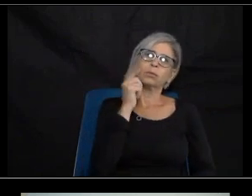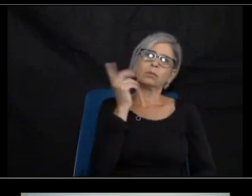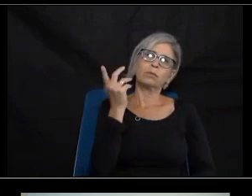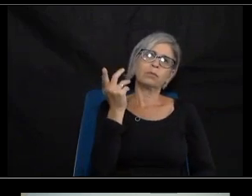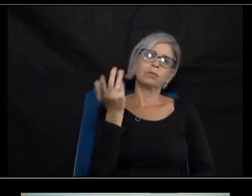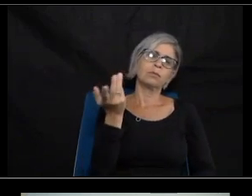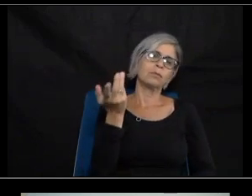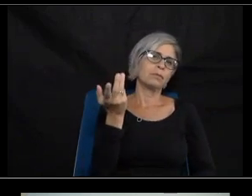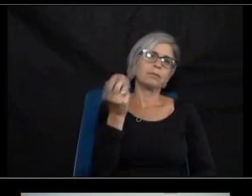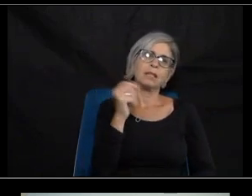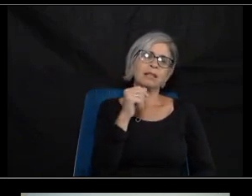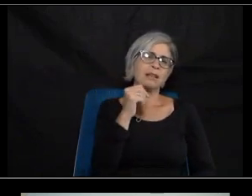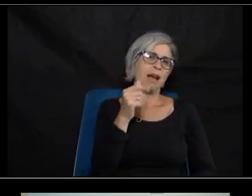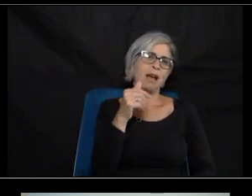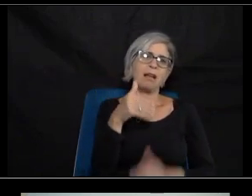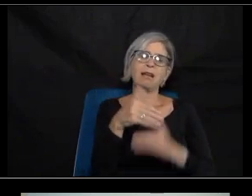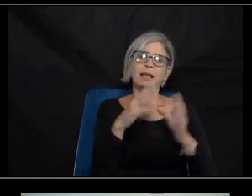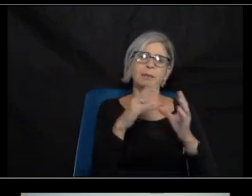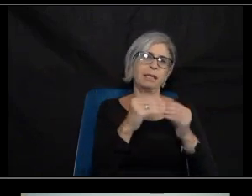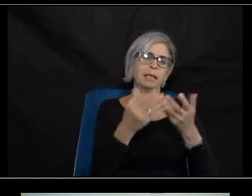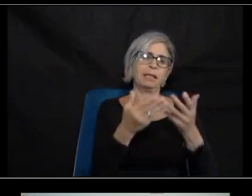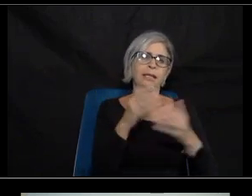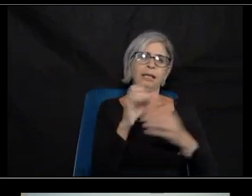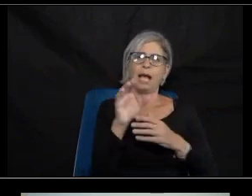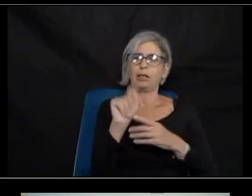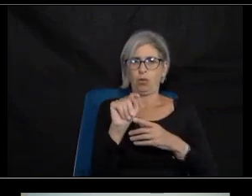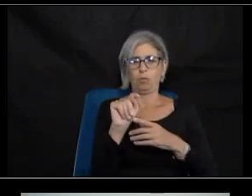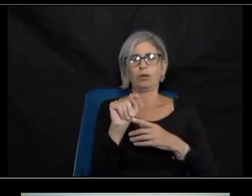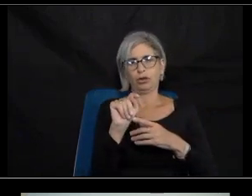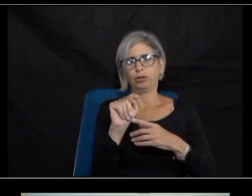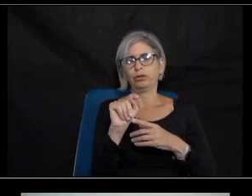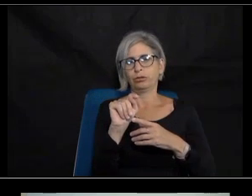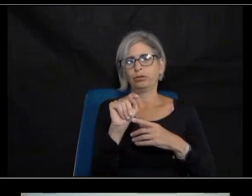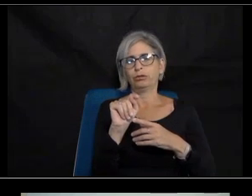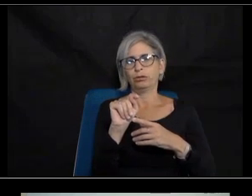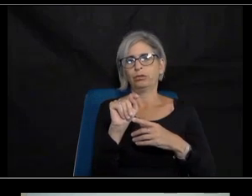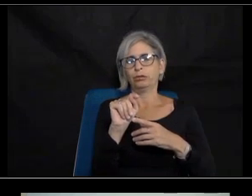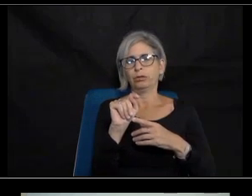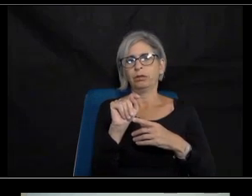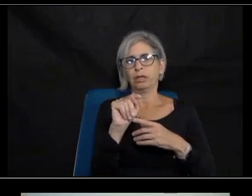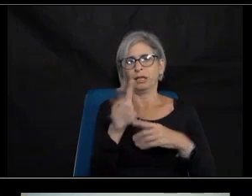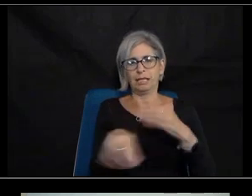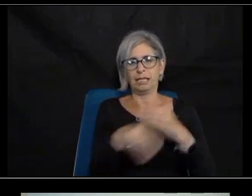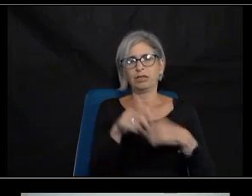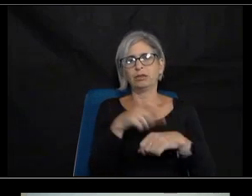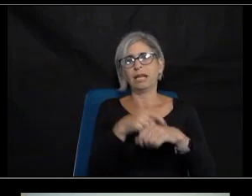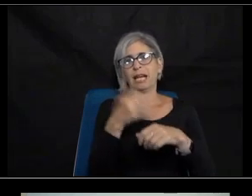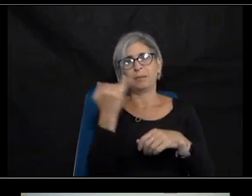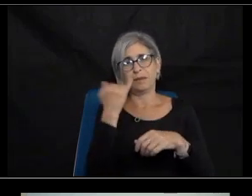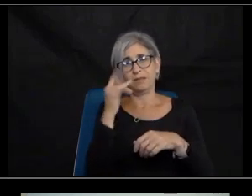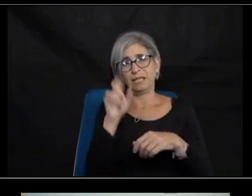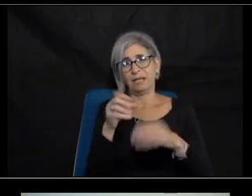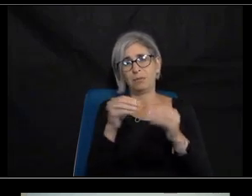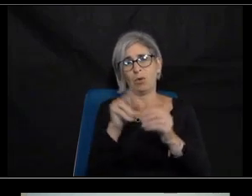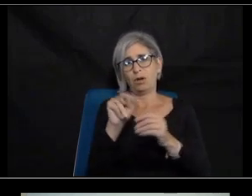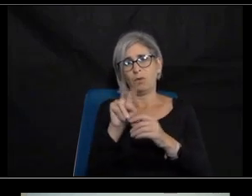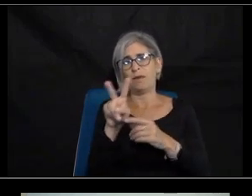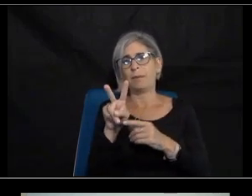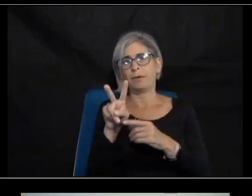Let's not plan for next meeting. Let's do sometime in October, and if staff needs additional time, November. Thank